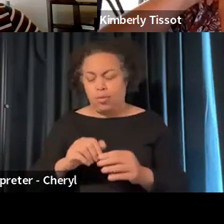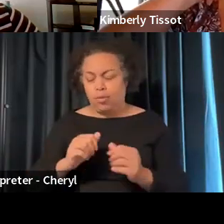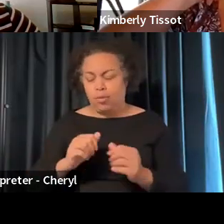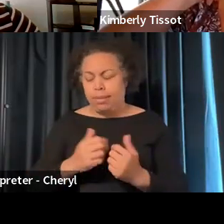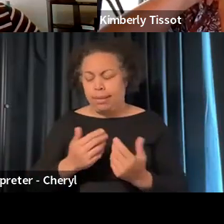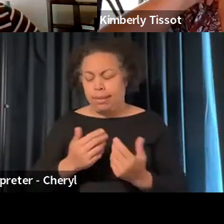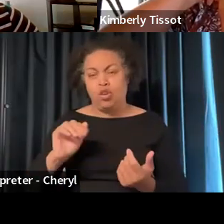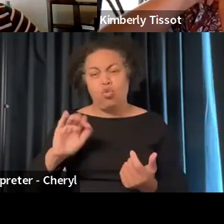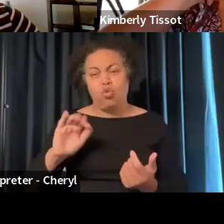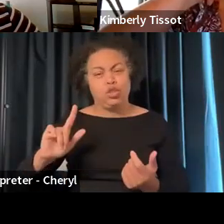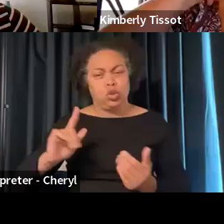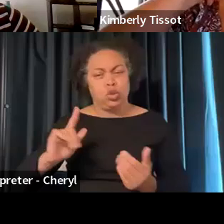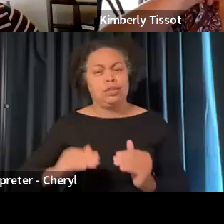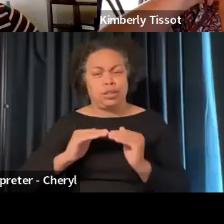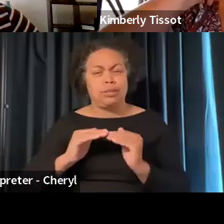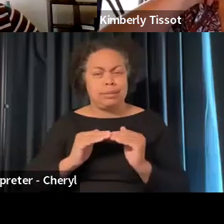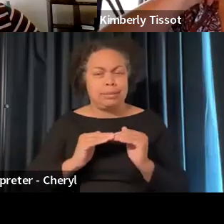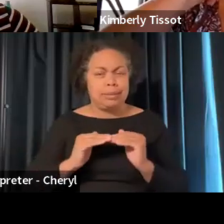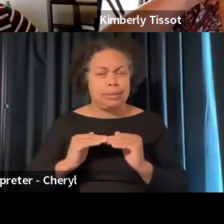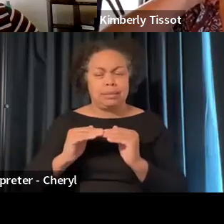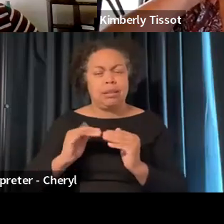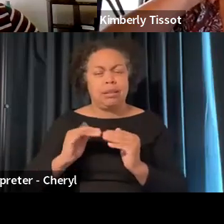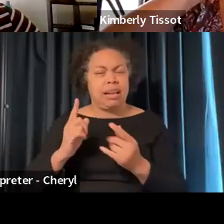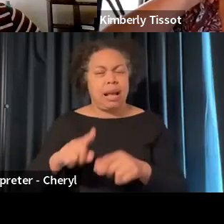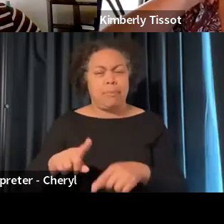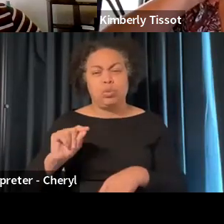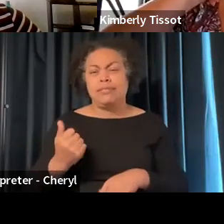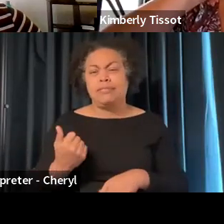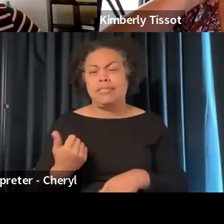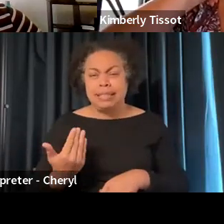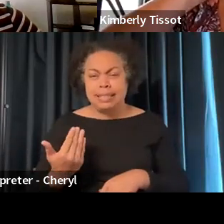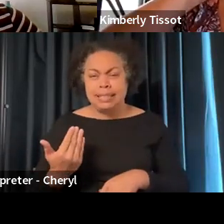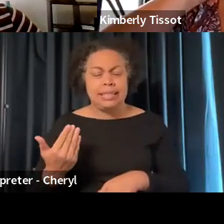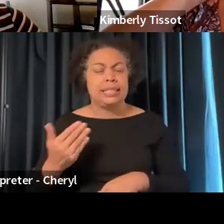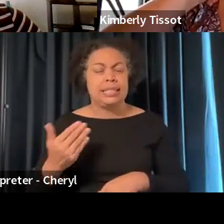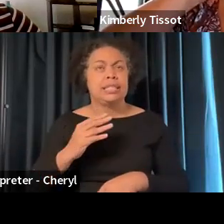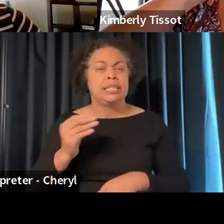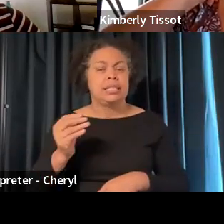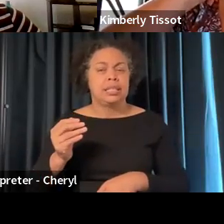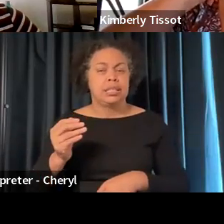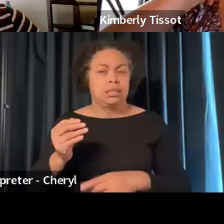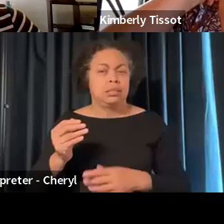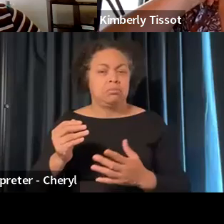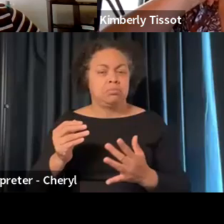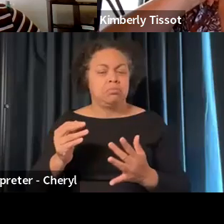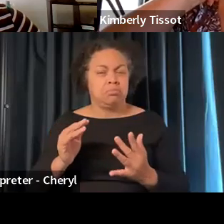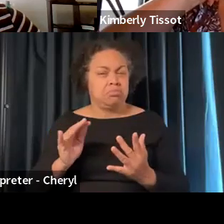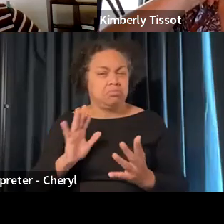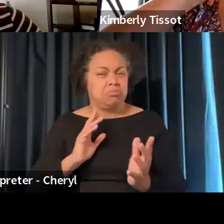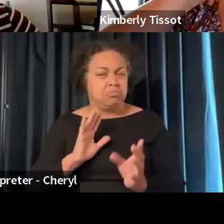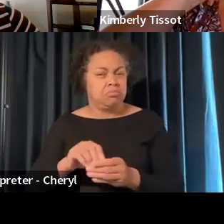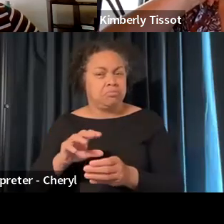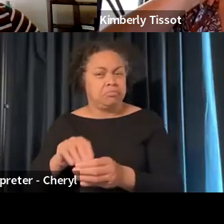racial justice in 2015, and then throughout the community leading up,